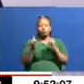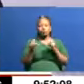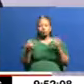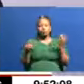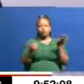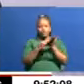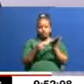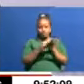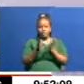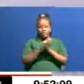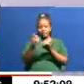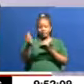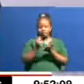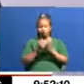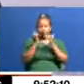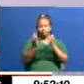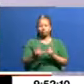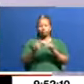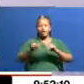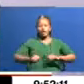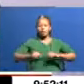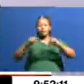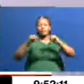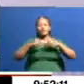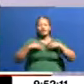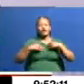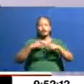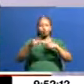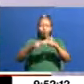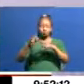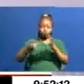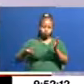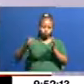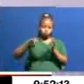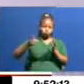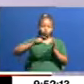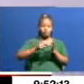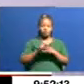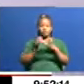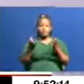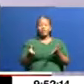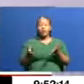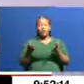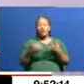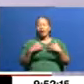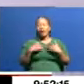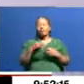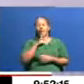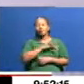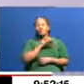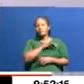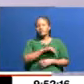And also profitability, as I said earlier, has gone up. So now we are seeing ourselves stumbling into profitability, 257